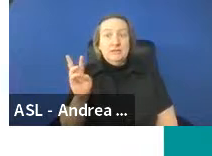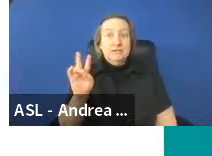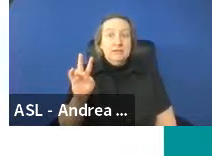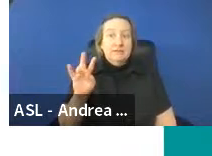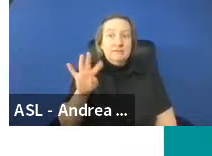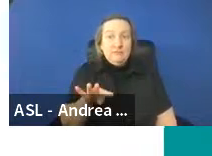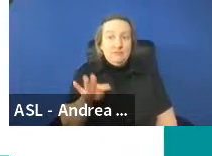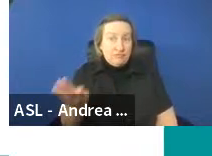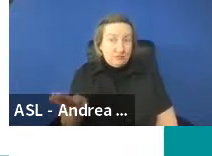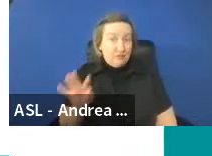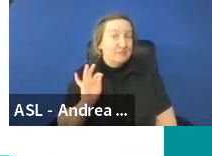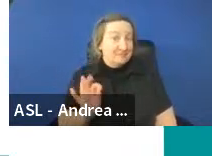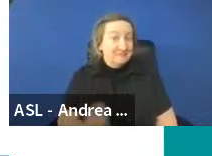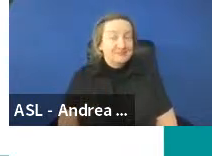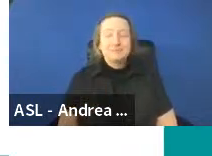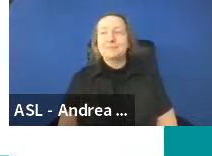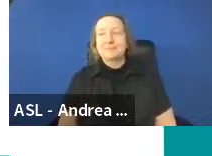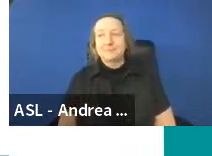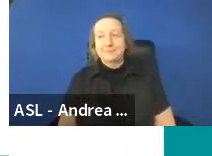360-329-6744.